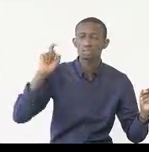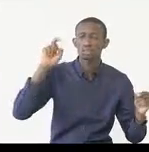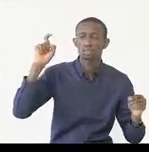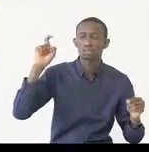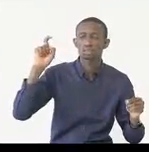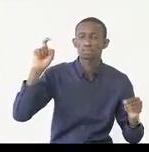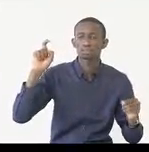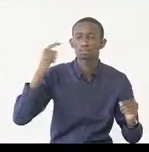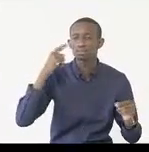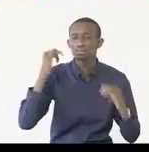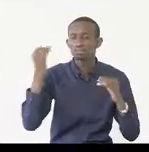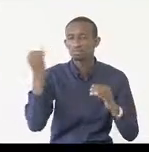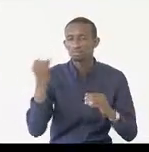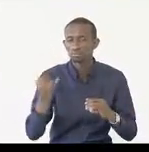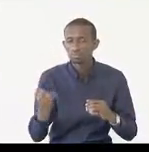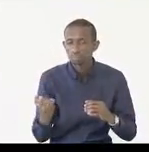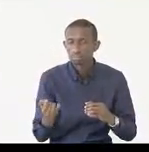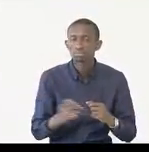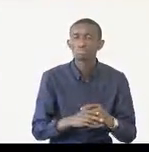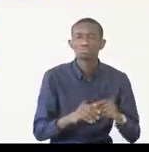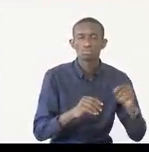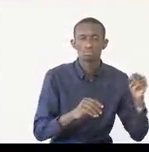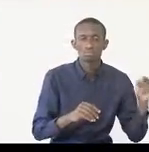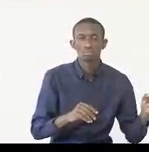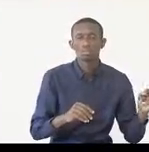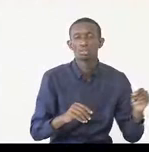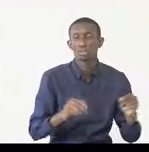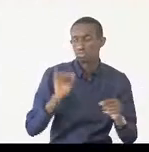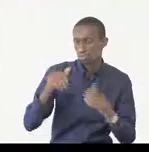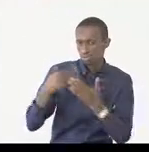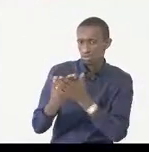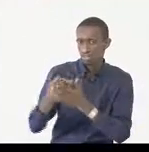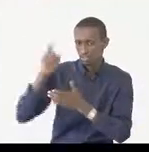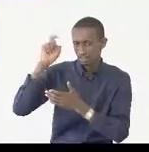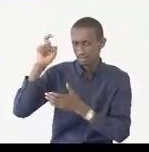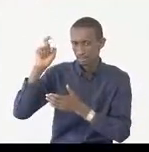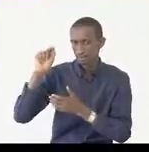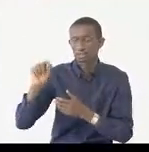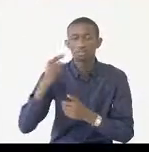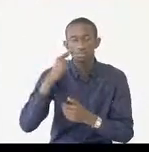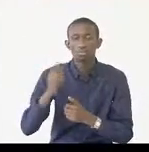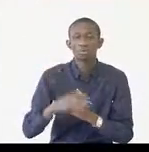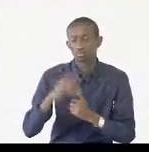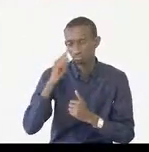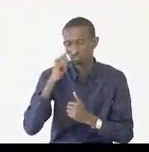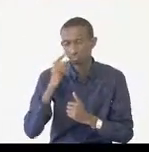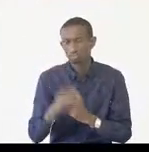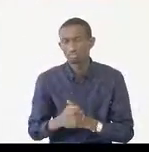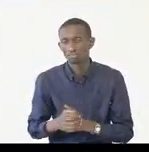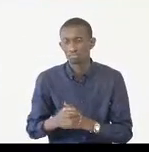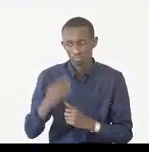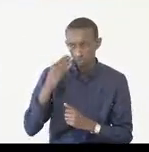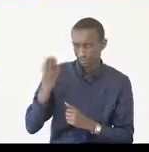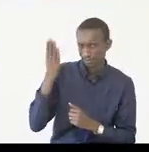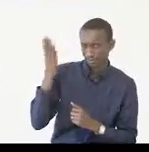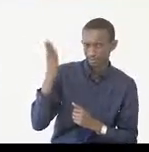here, if we draw the line to the x-axis, we find the component of this